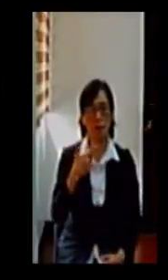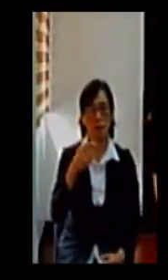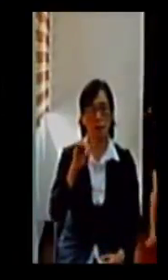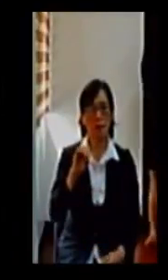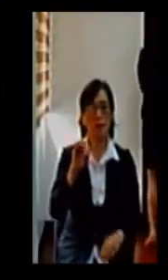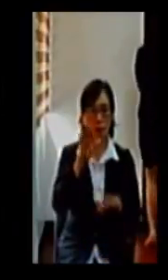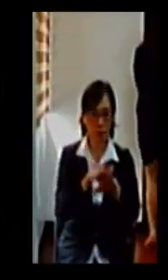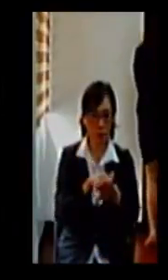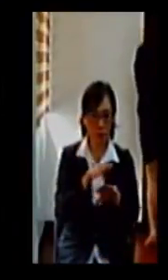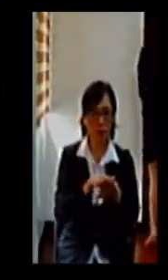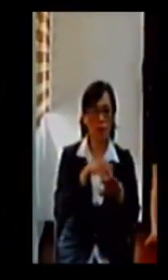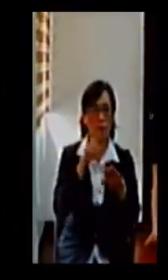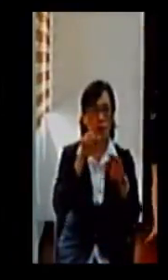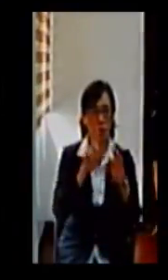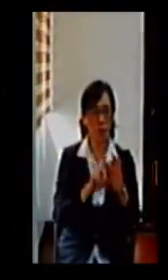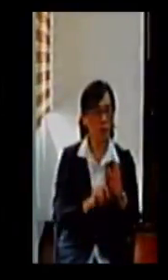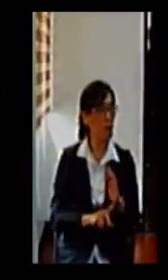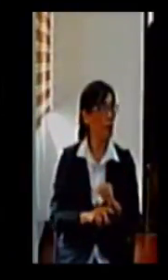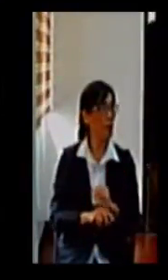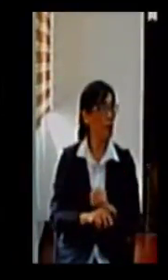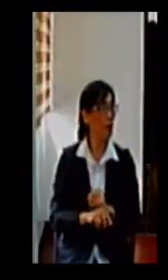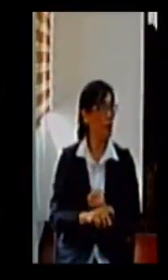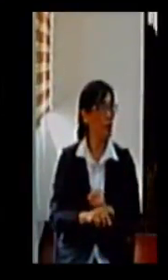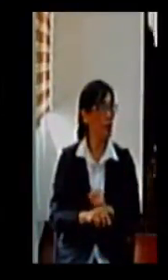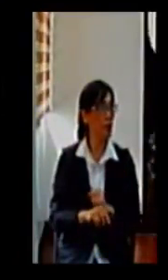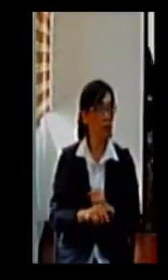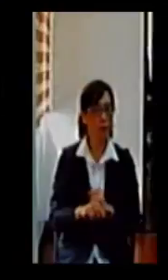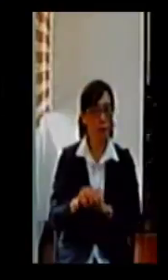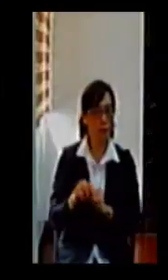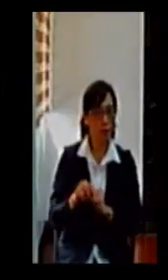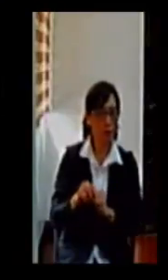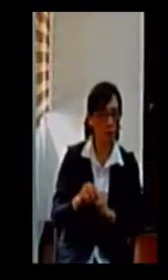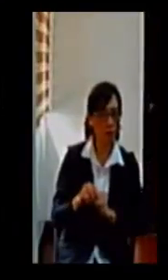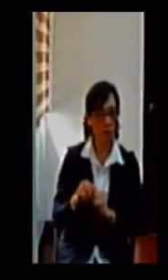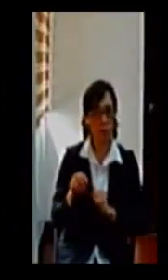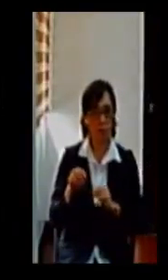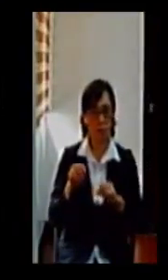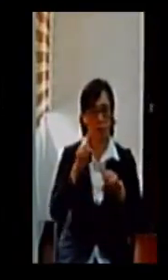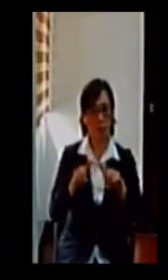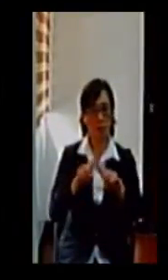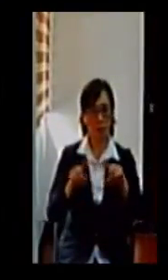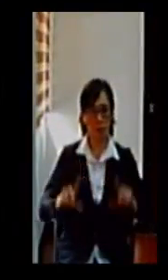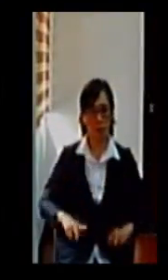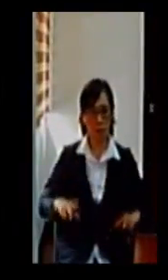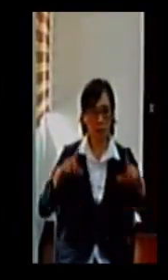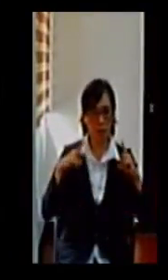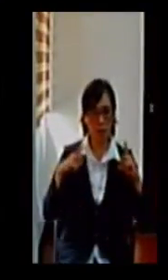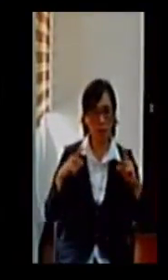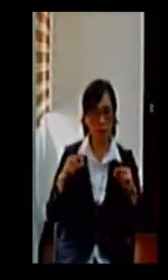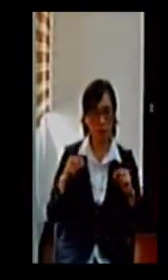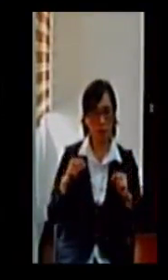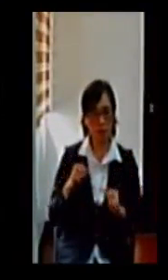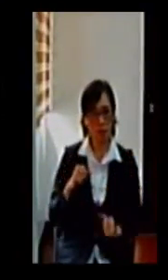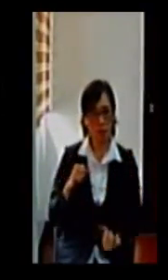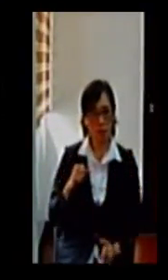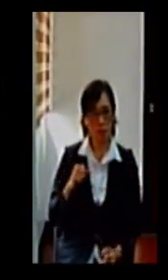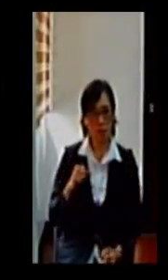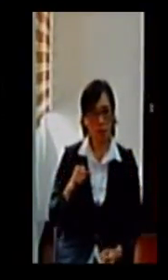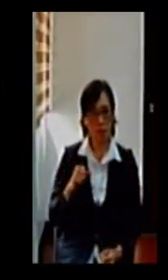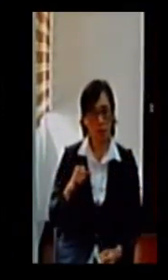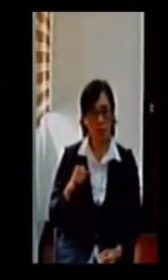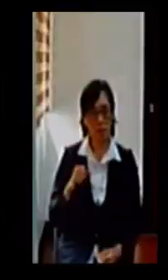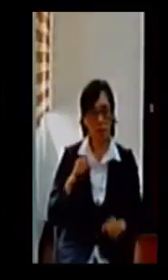the rate of decline. Yeah. When we did the biodiversity scan and assessment,